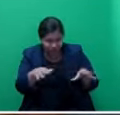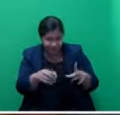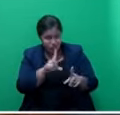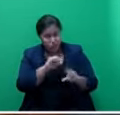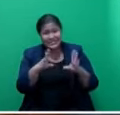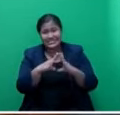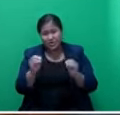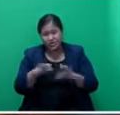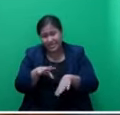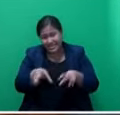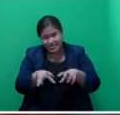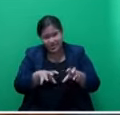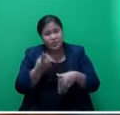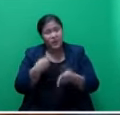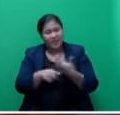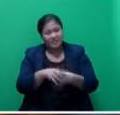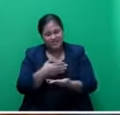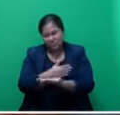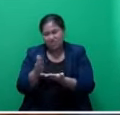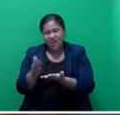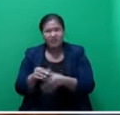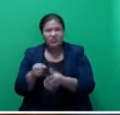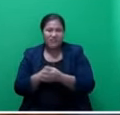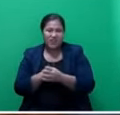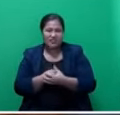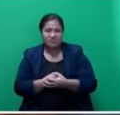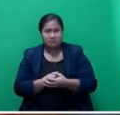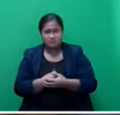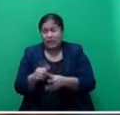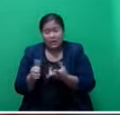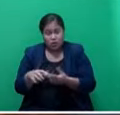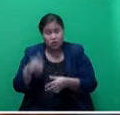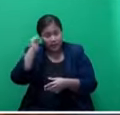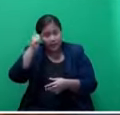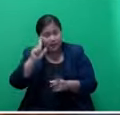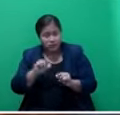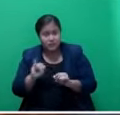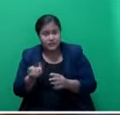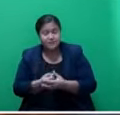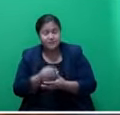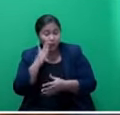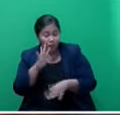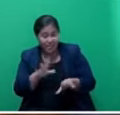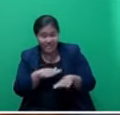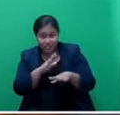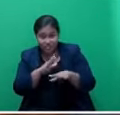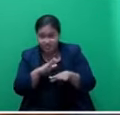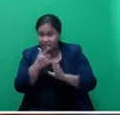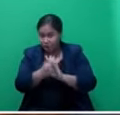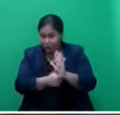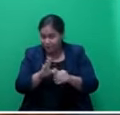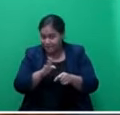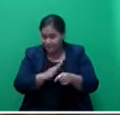to their friends, then it gets out. Even adults are doing it. Now, while the law makes child pornography